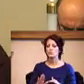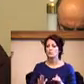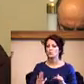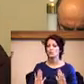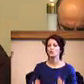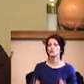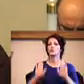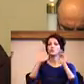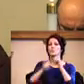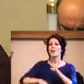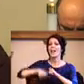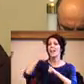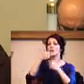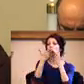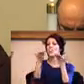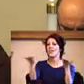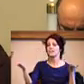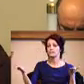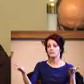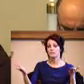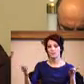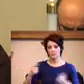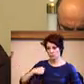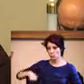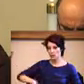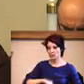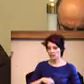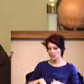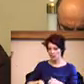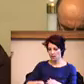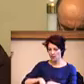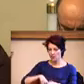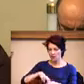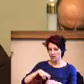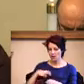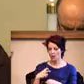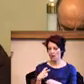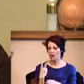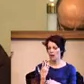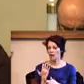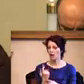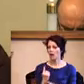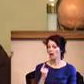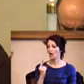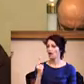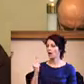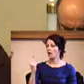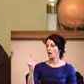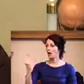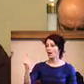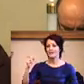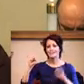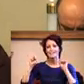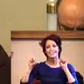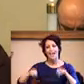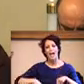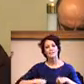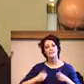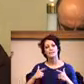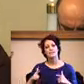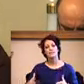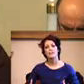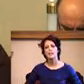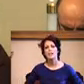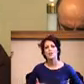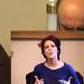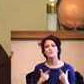water and as we come up out of the water may we therefore begin to live life and see